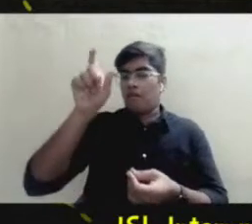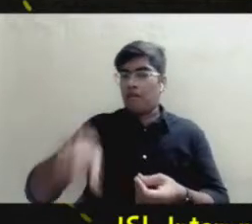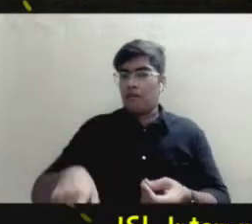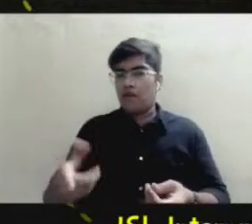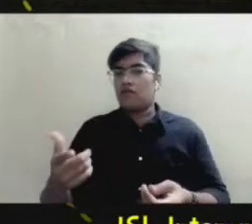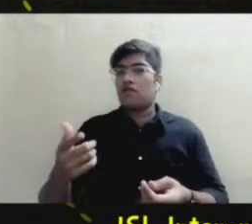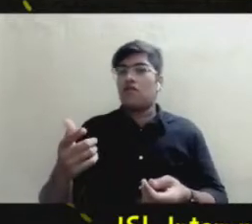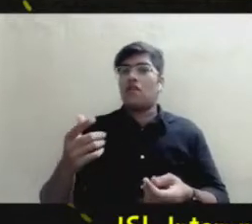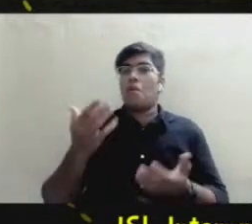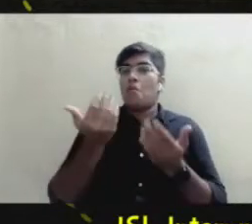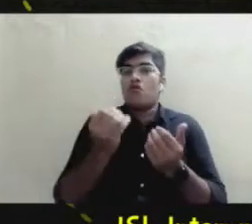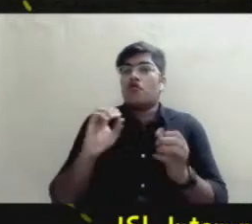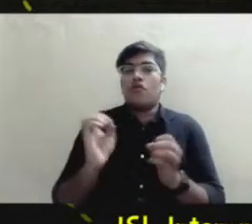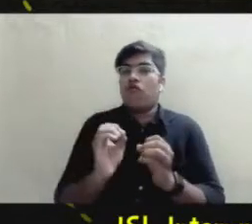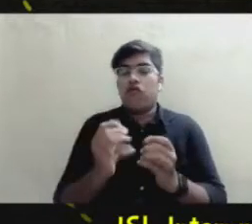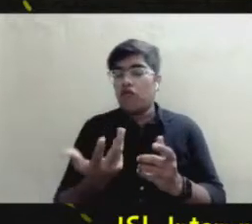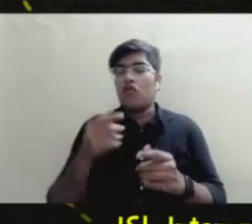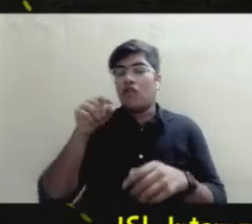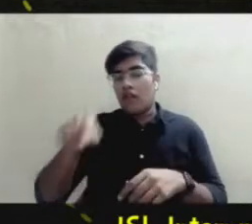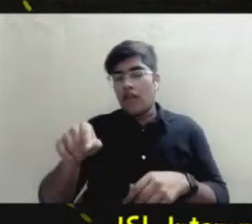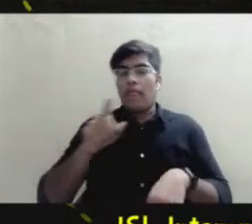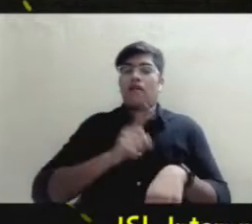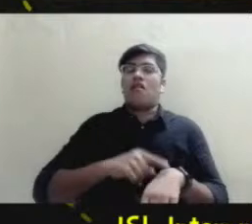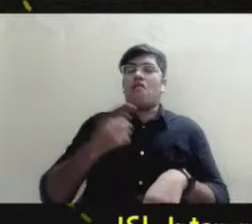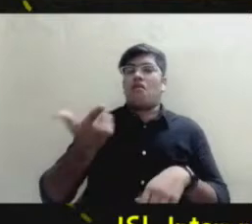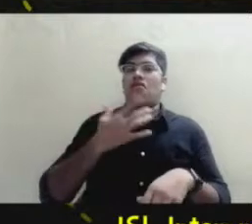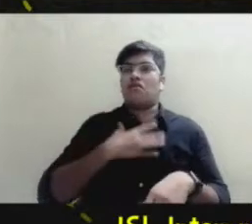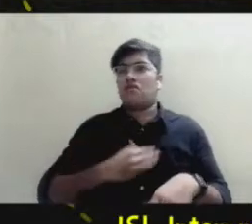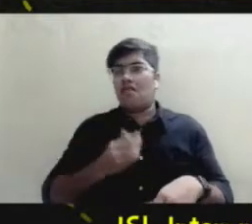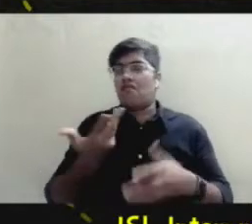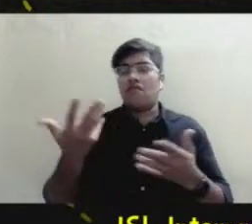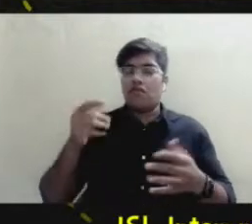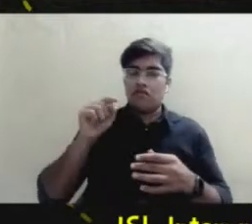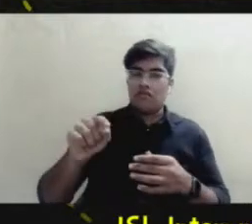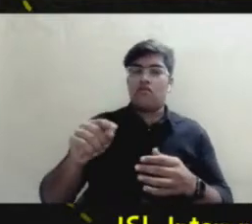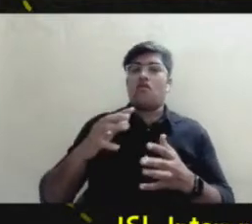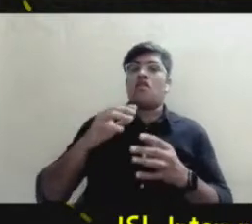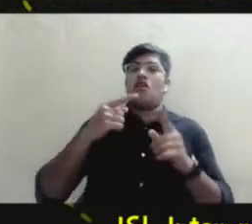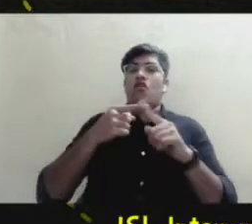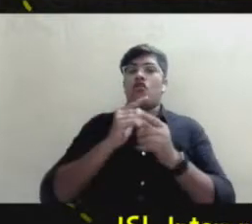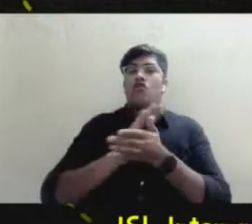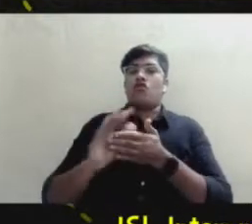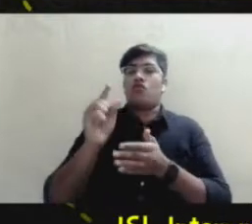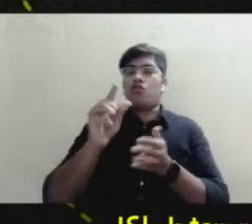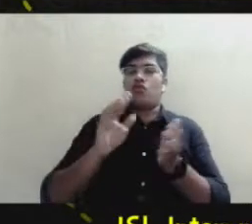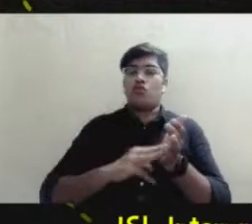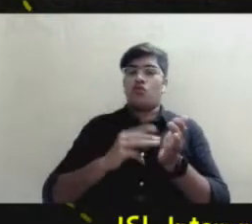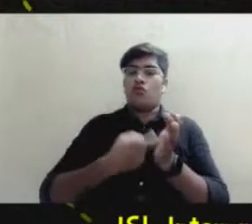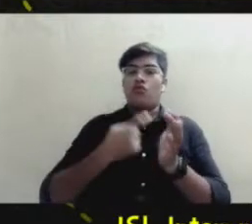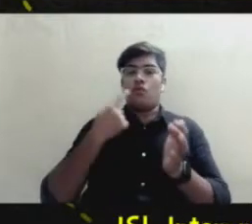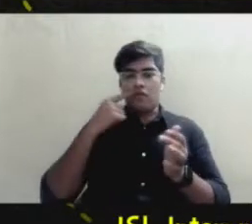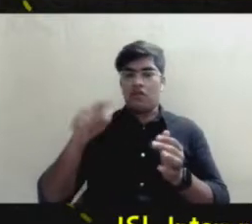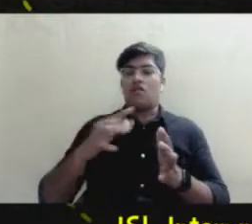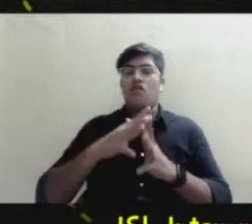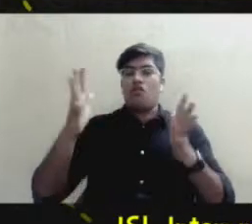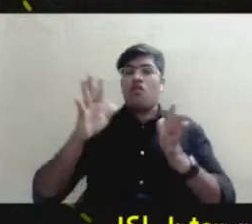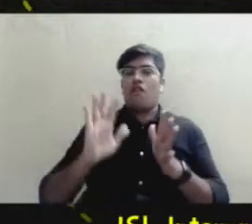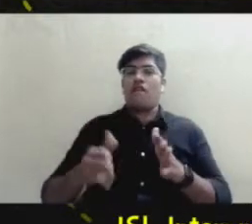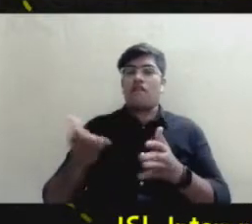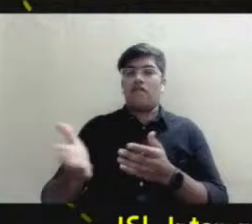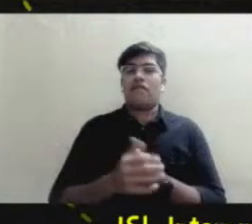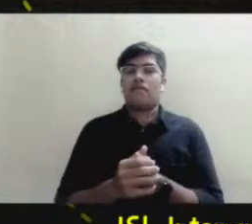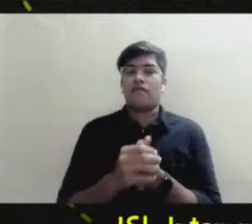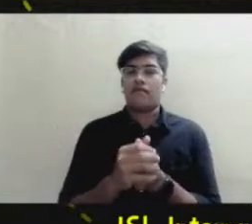not possible. And in Tumri you find a lot of that. So for example, there is an old Tumri. Can I sing a few lines to